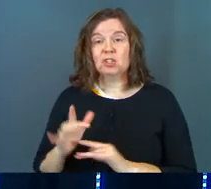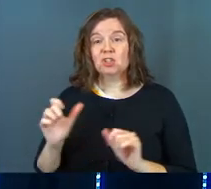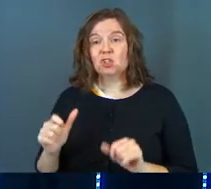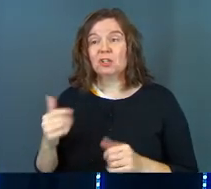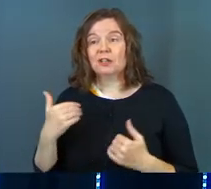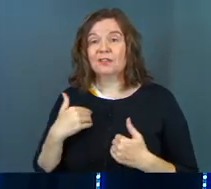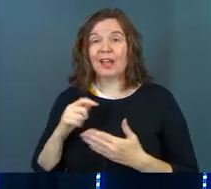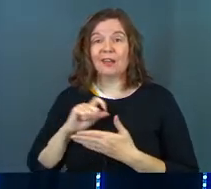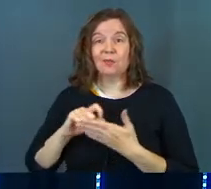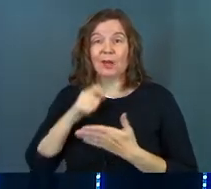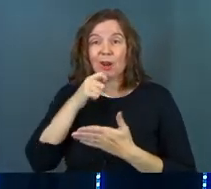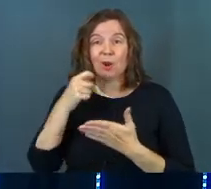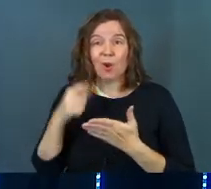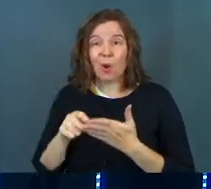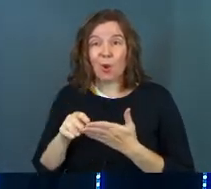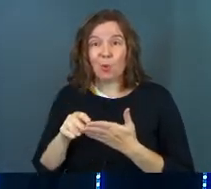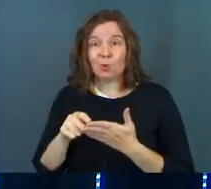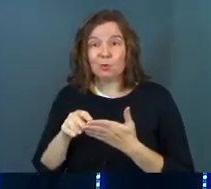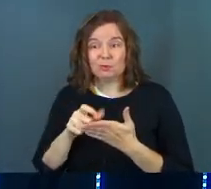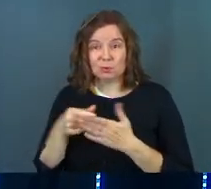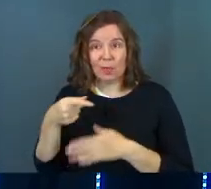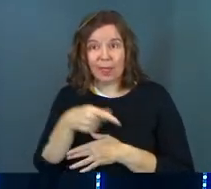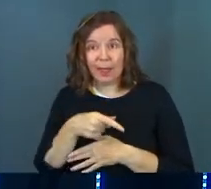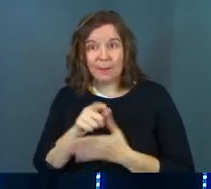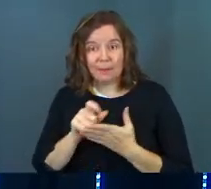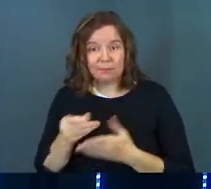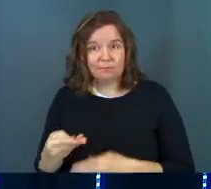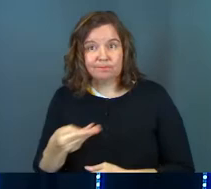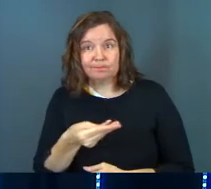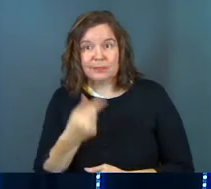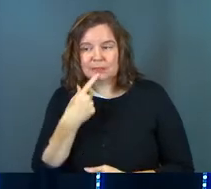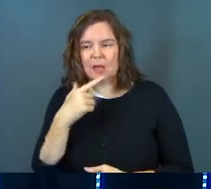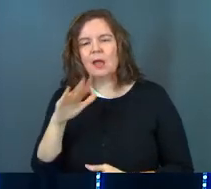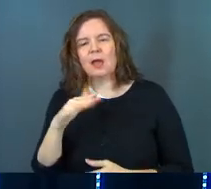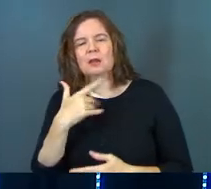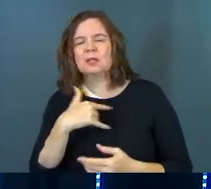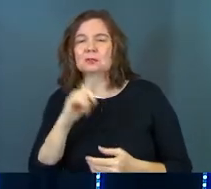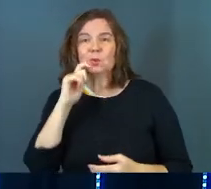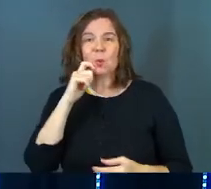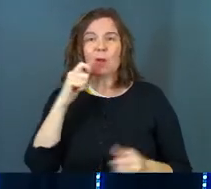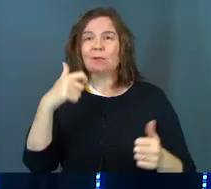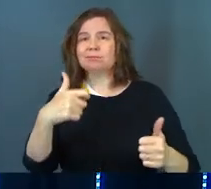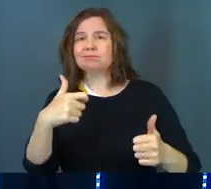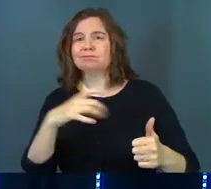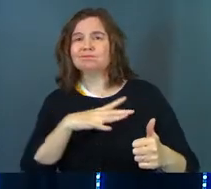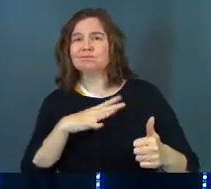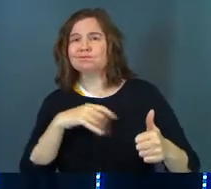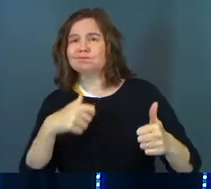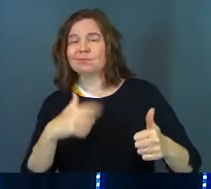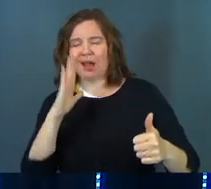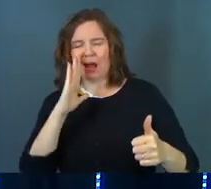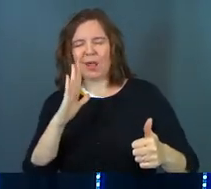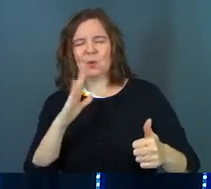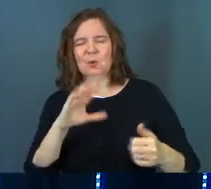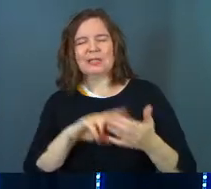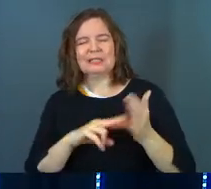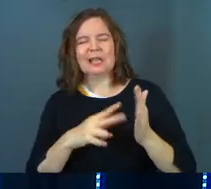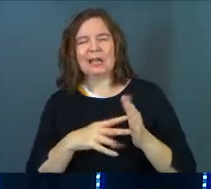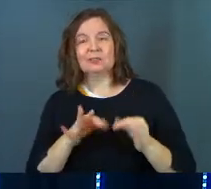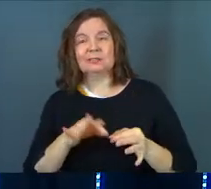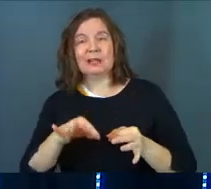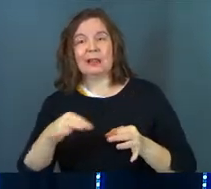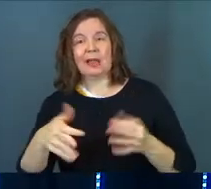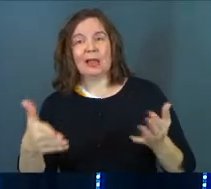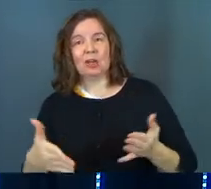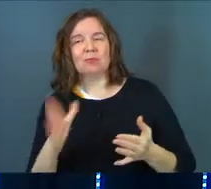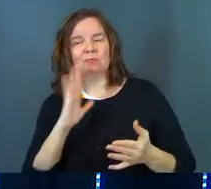Jesus could have even written a little note to them, right? And he could have said, hey, it's cool. I'm going to intentionally